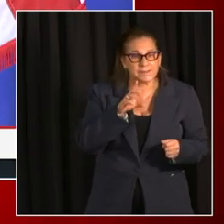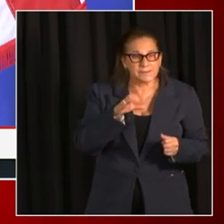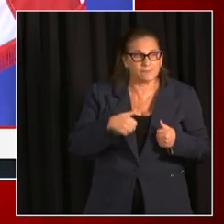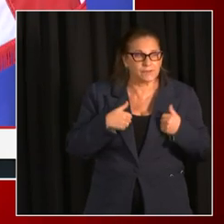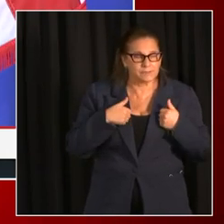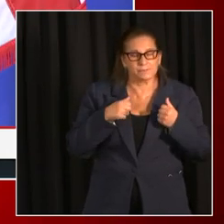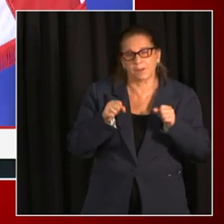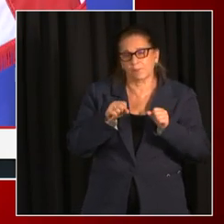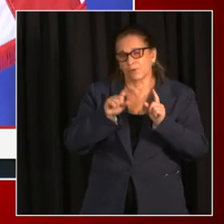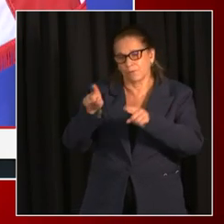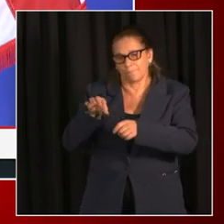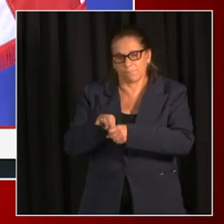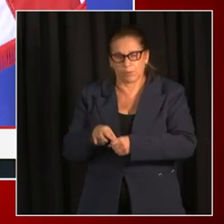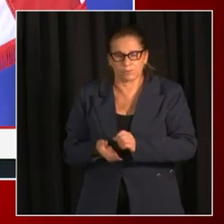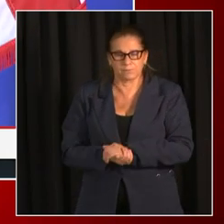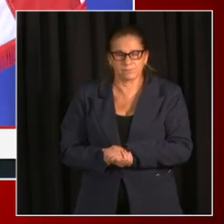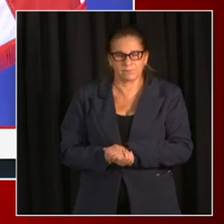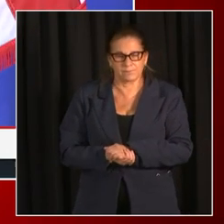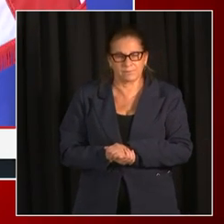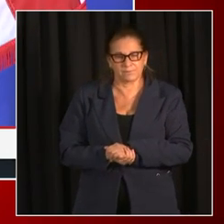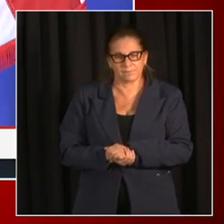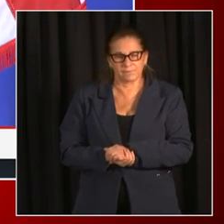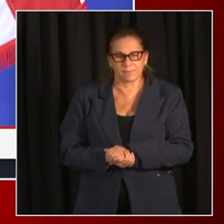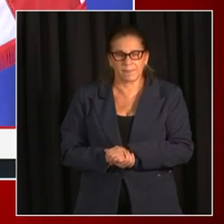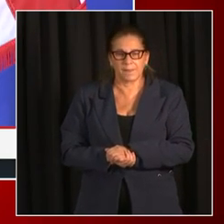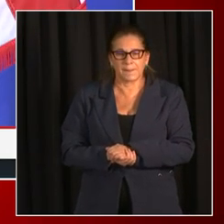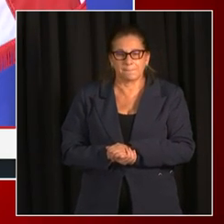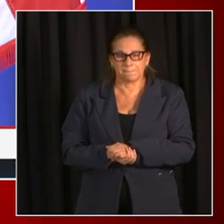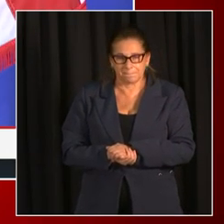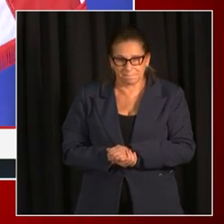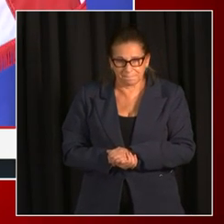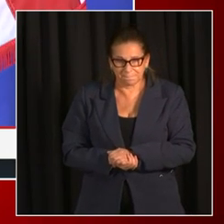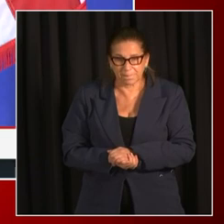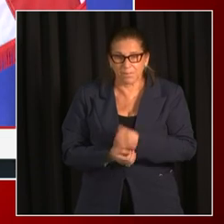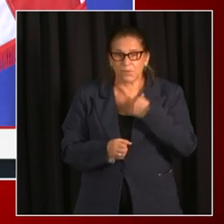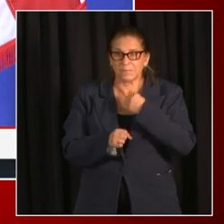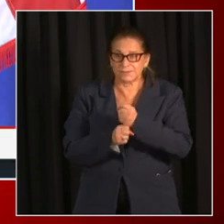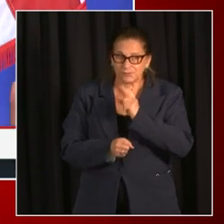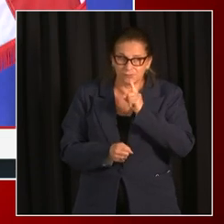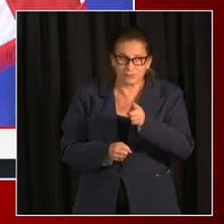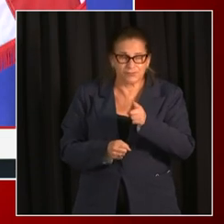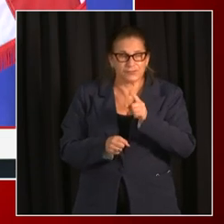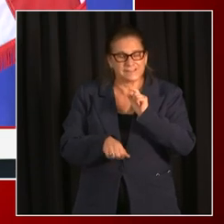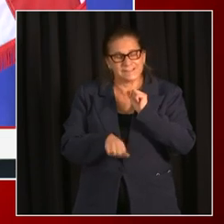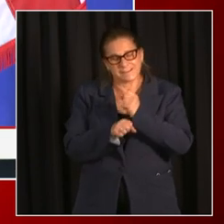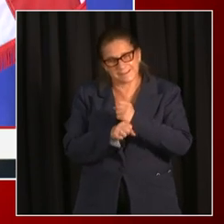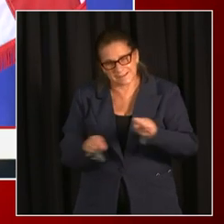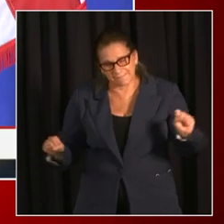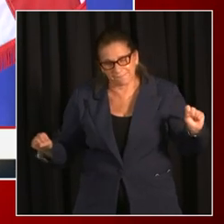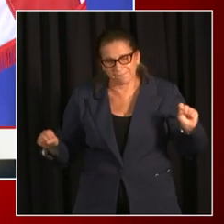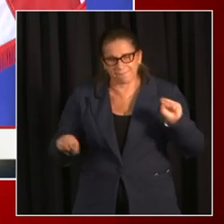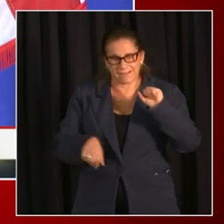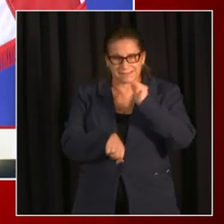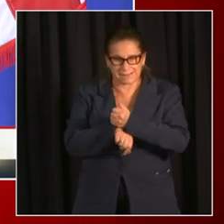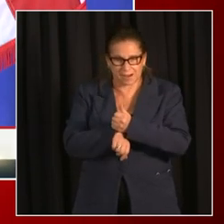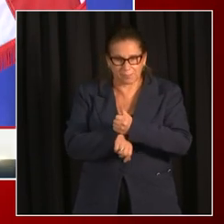person. And we can make sure that that is safely set up, given that we're